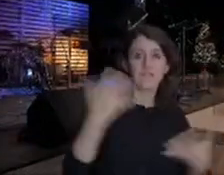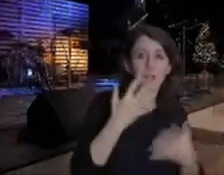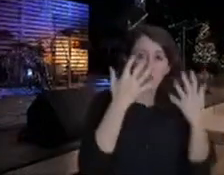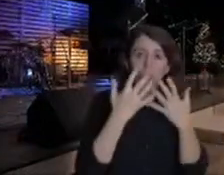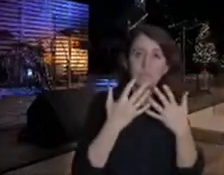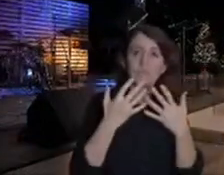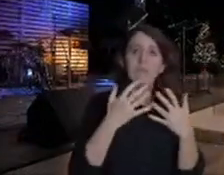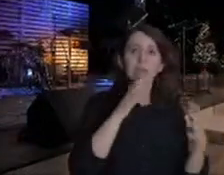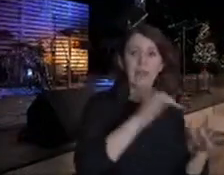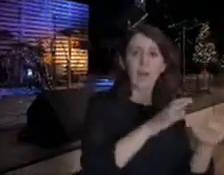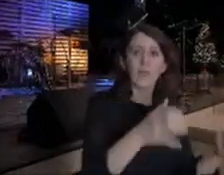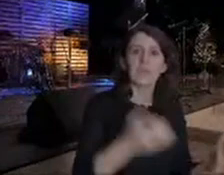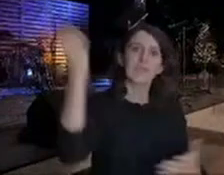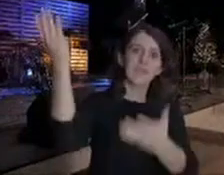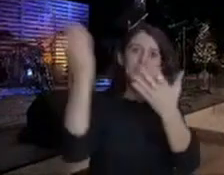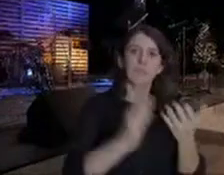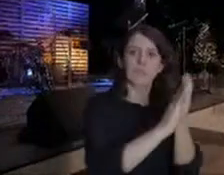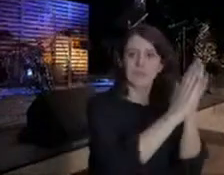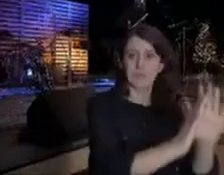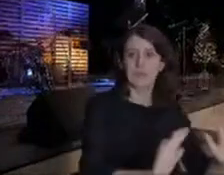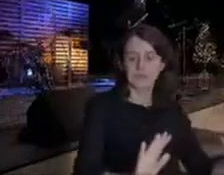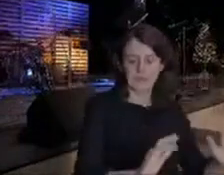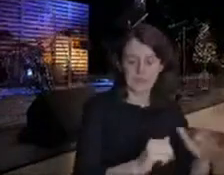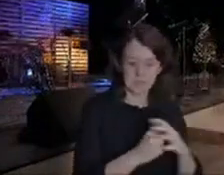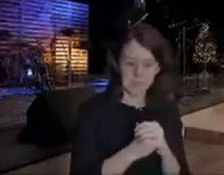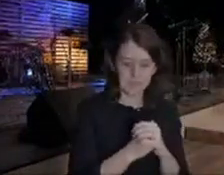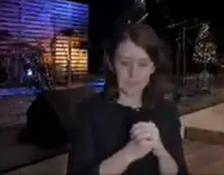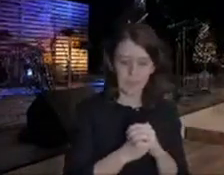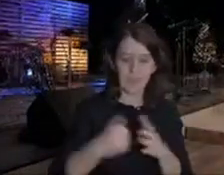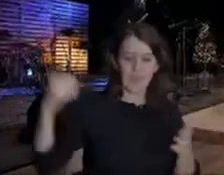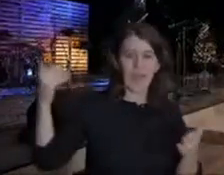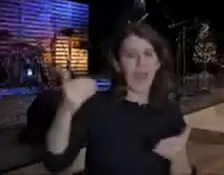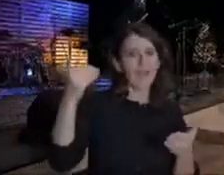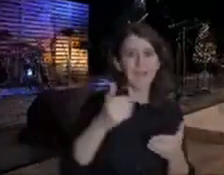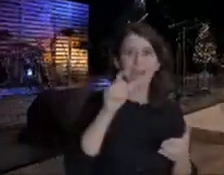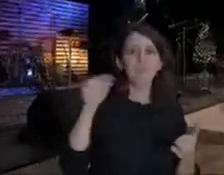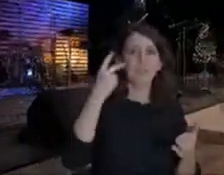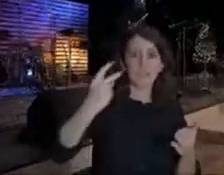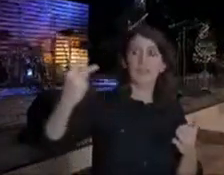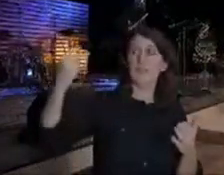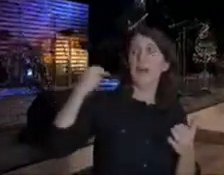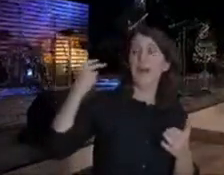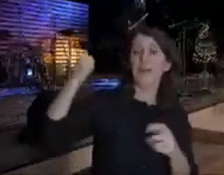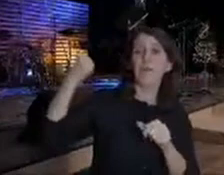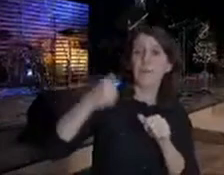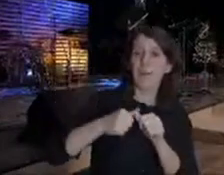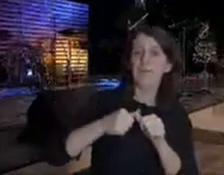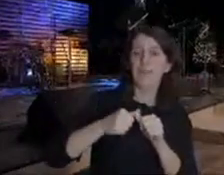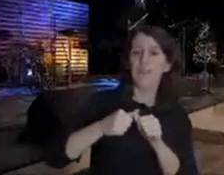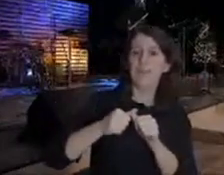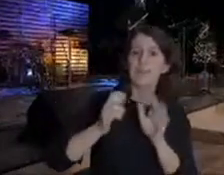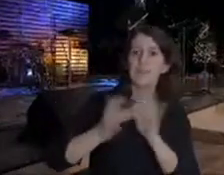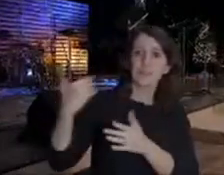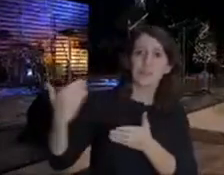gloom. Right? Isaiah chapter 8 puts it that way. And as I said before, Advent isn't just about looking back and just remembering